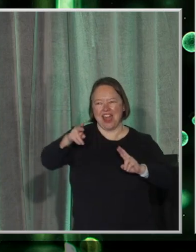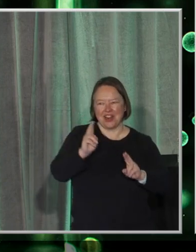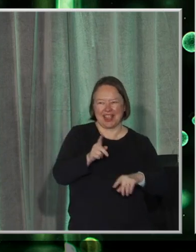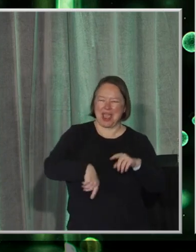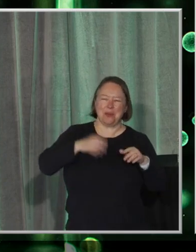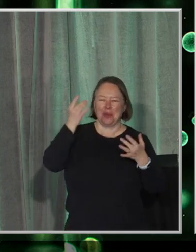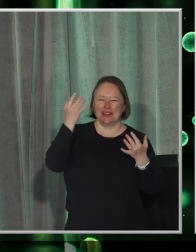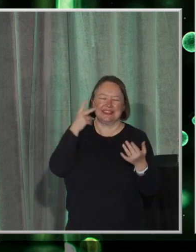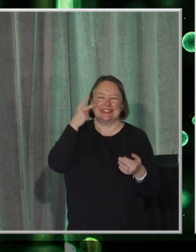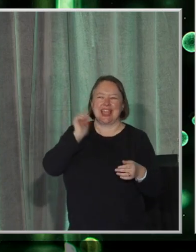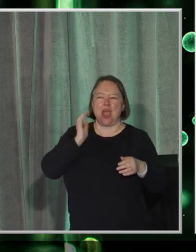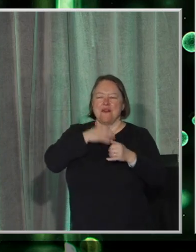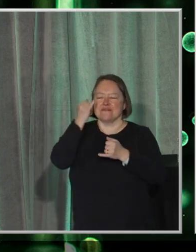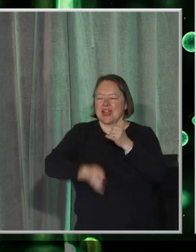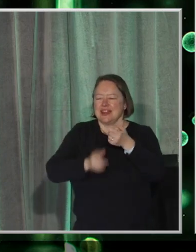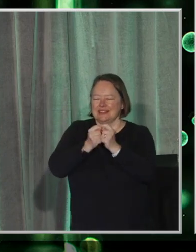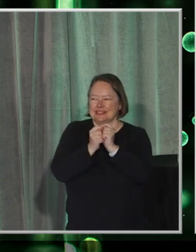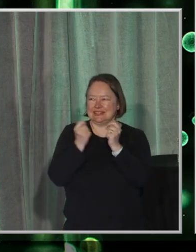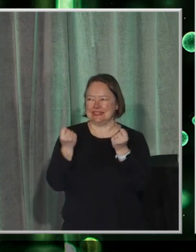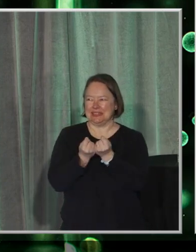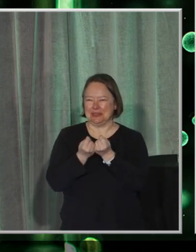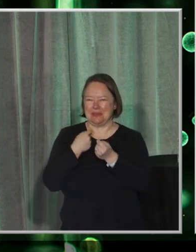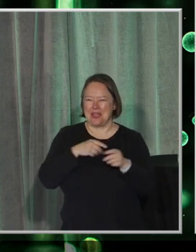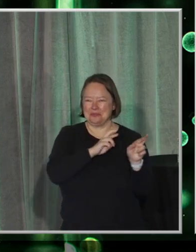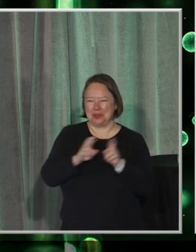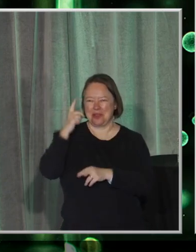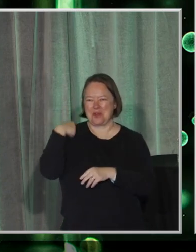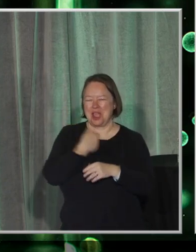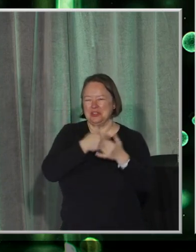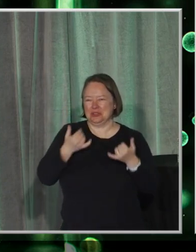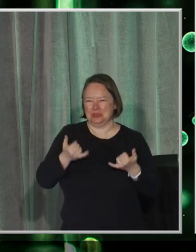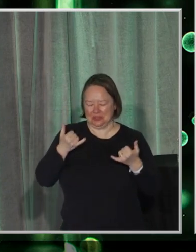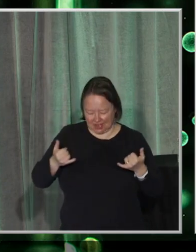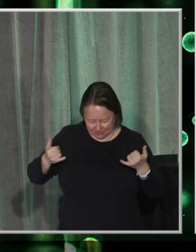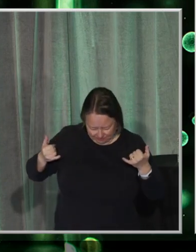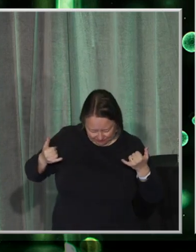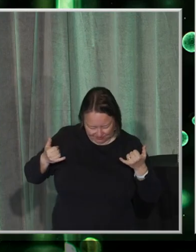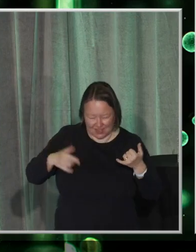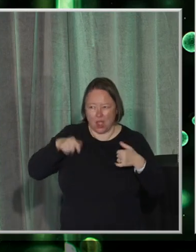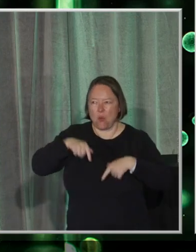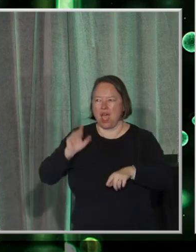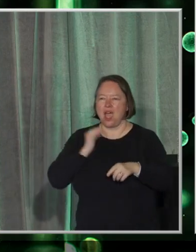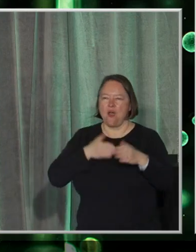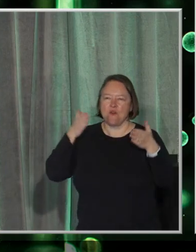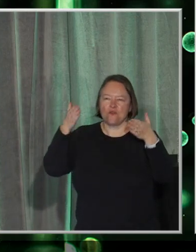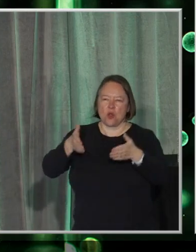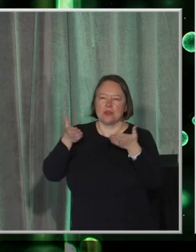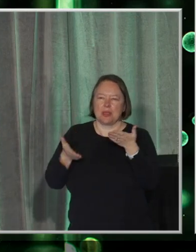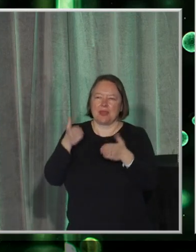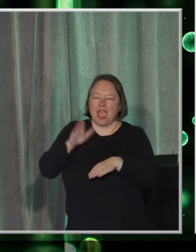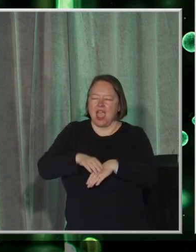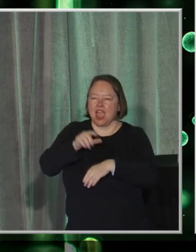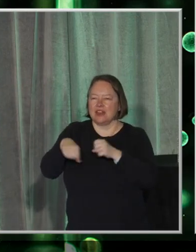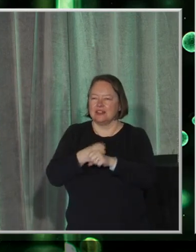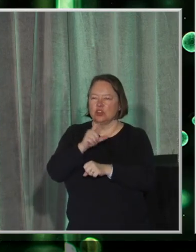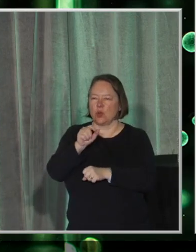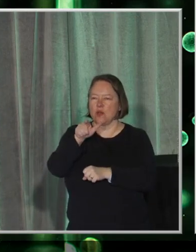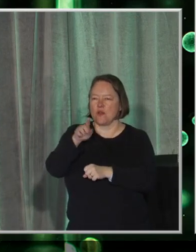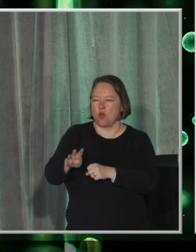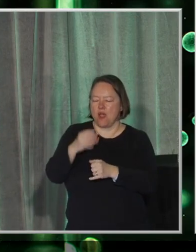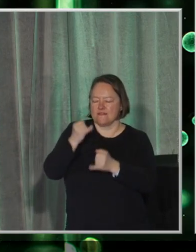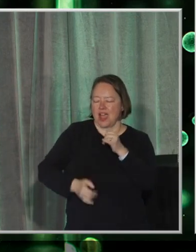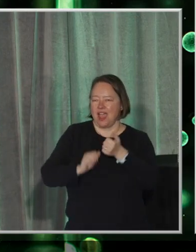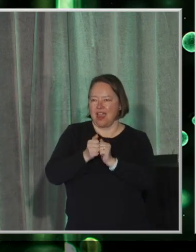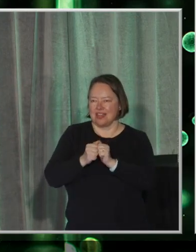to see what our finalist teams have in store for us today. And while our focus might be on the 2024